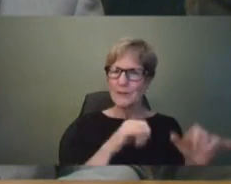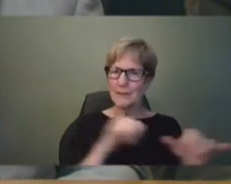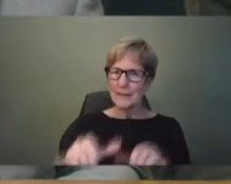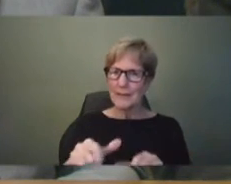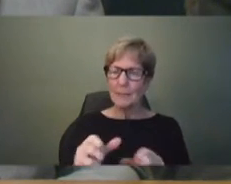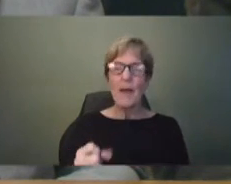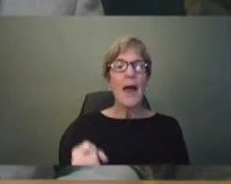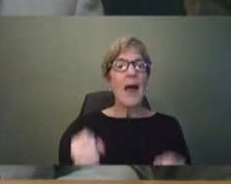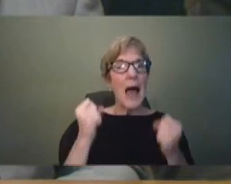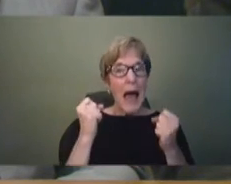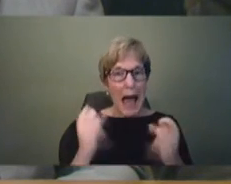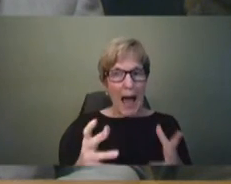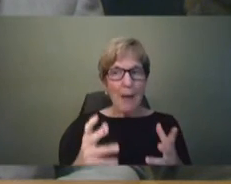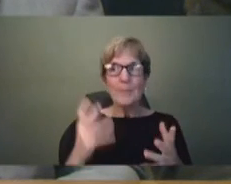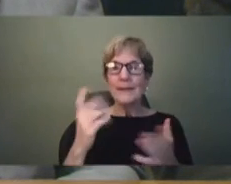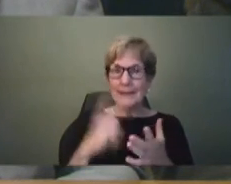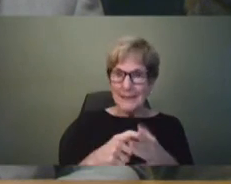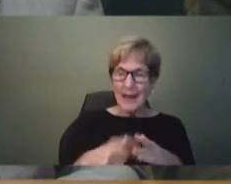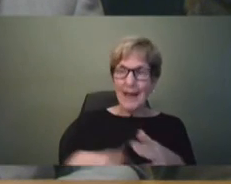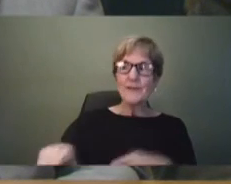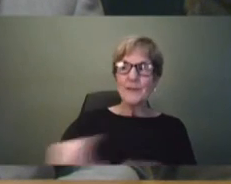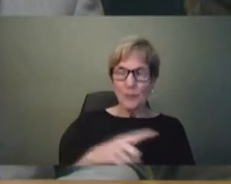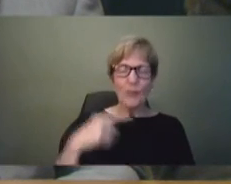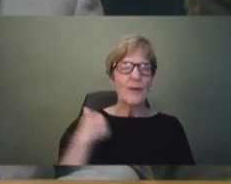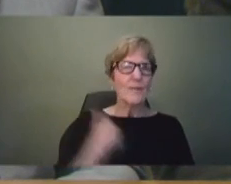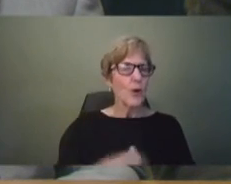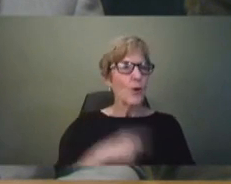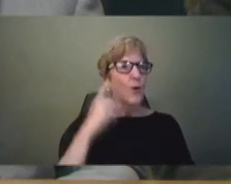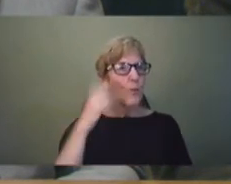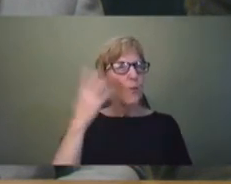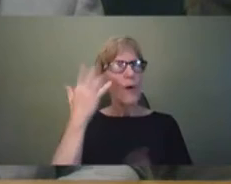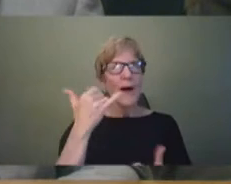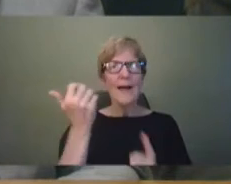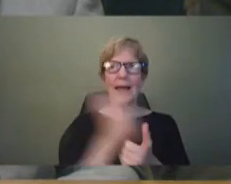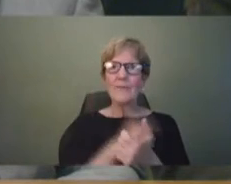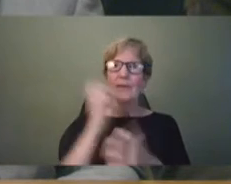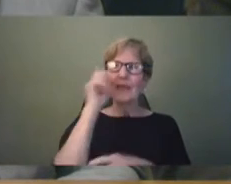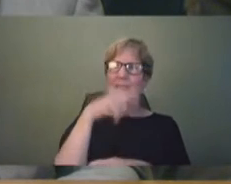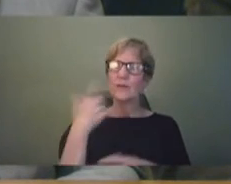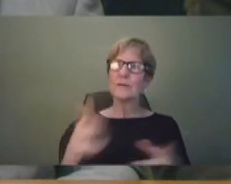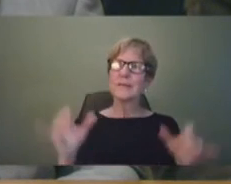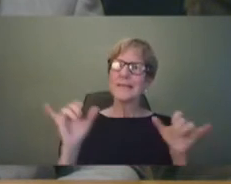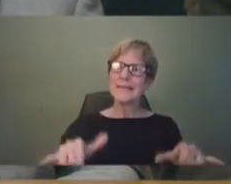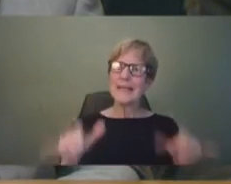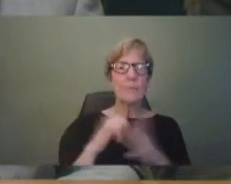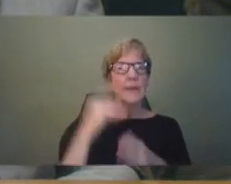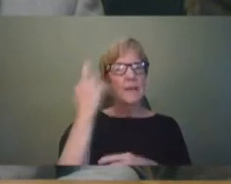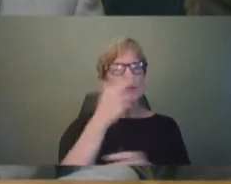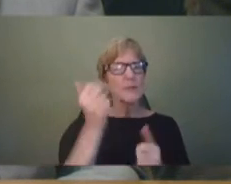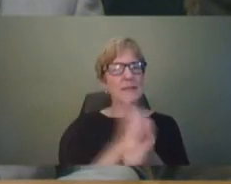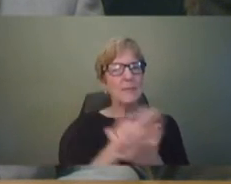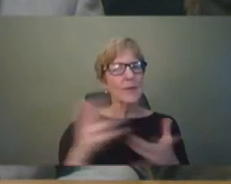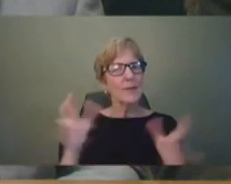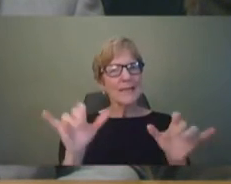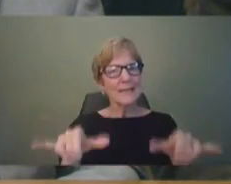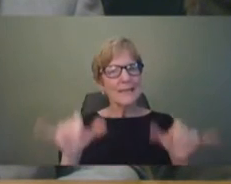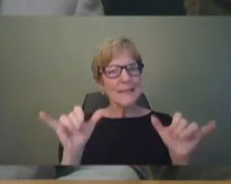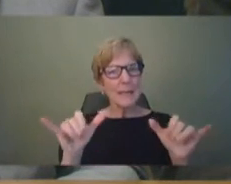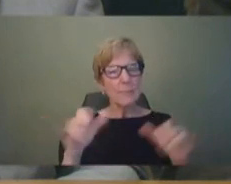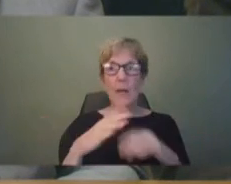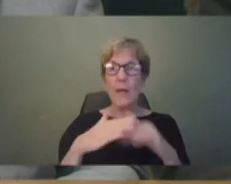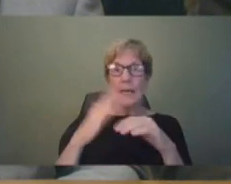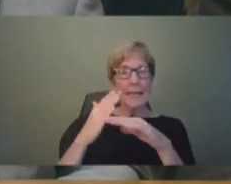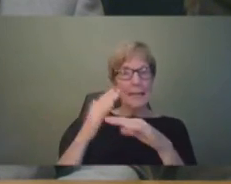have have you heard and I heard of like why does everything look the same this is why everything looks the same uh because it's hard to get above that and